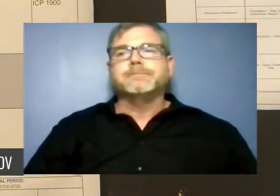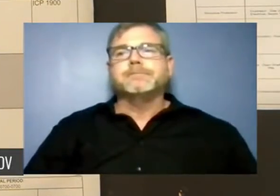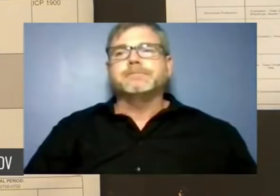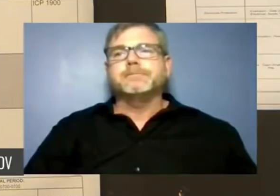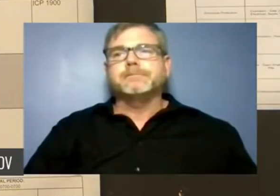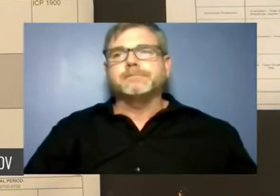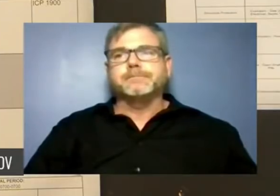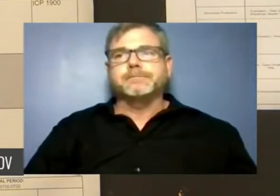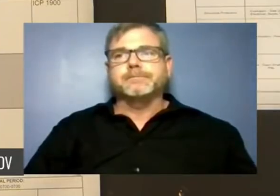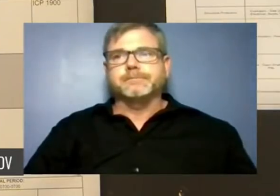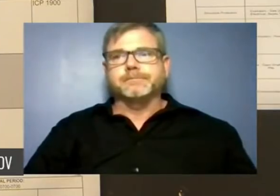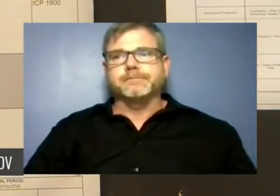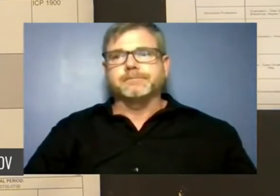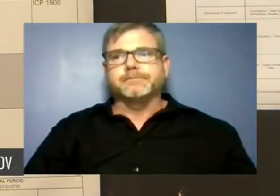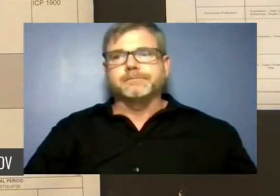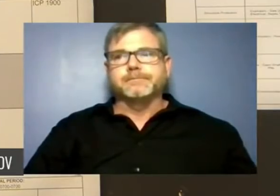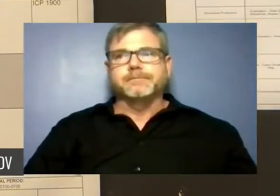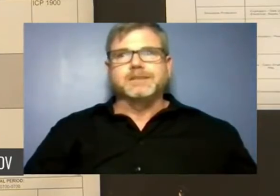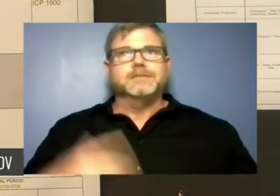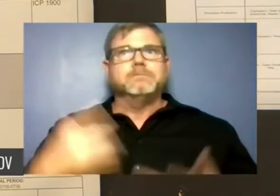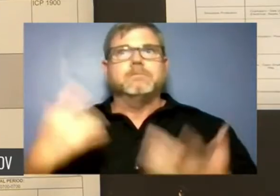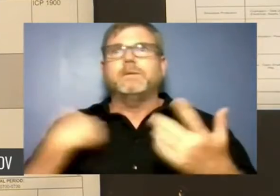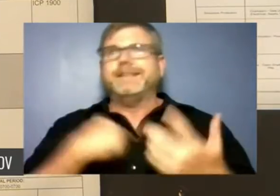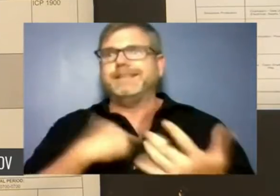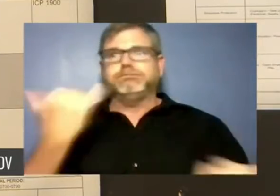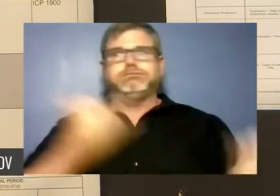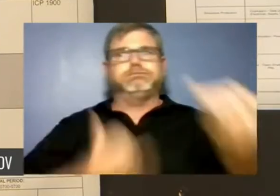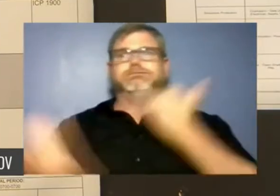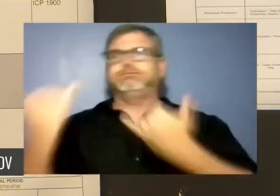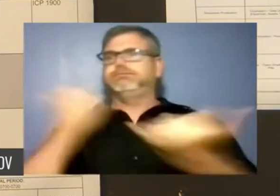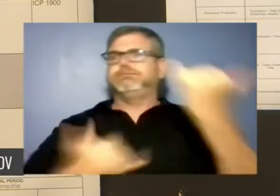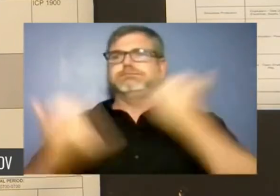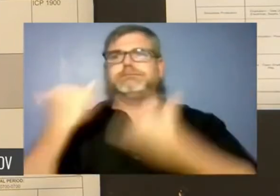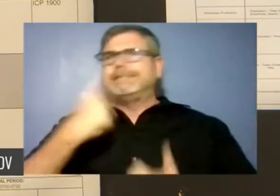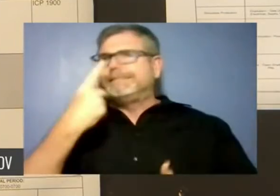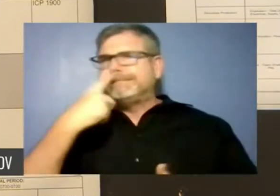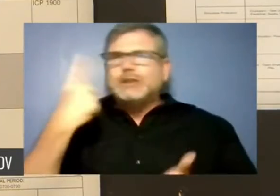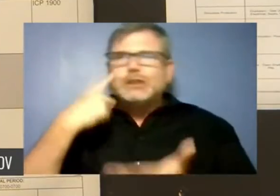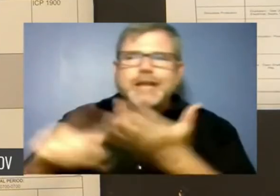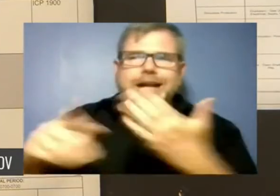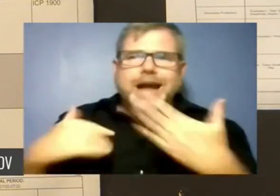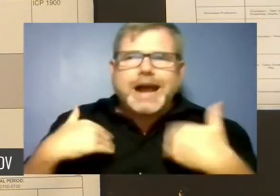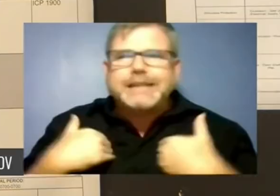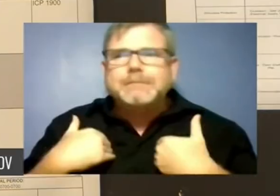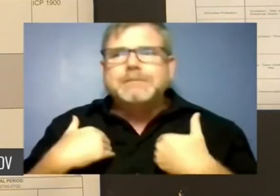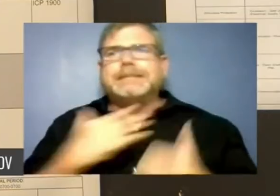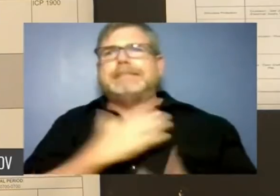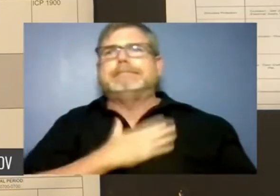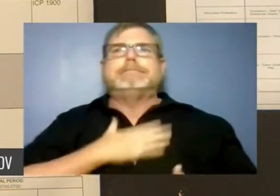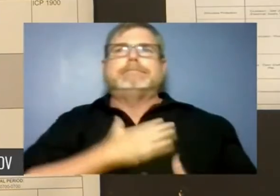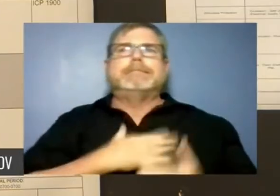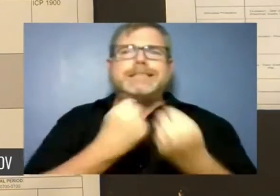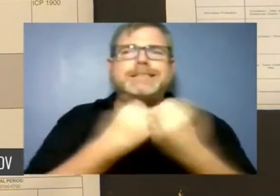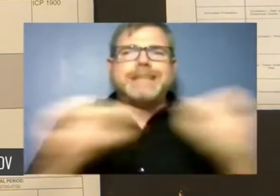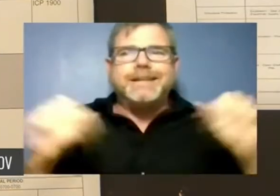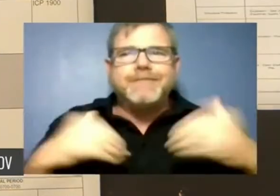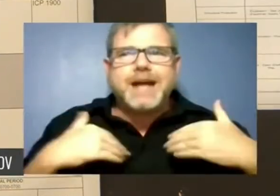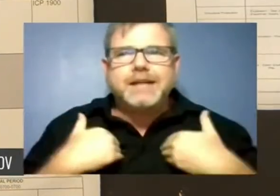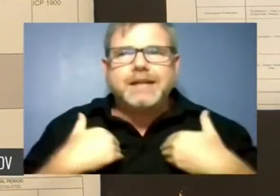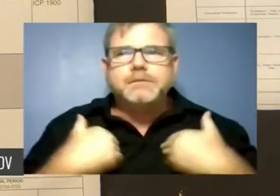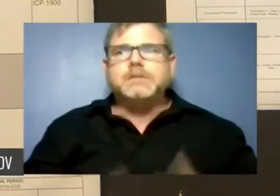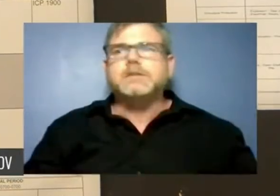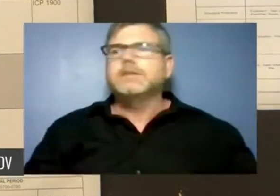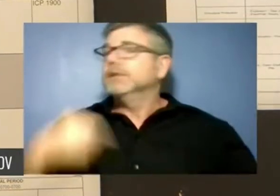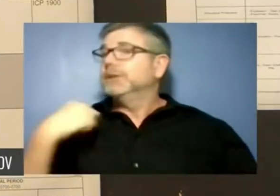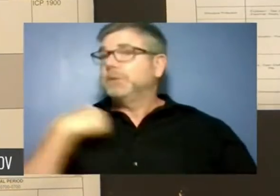areas, and are going to continue to make every effort to get animals that they've picked up reunited with their owners. As of today,